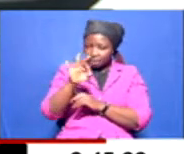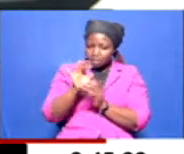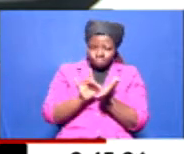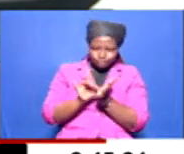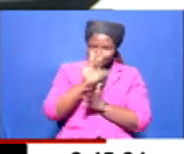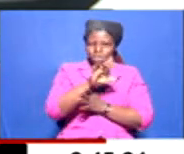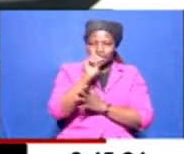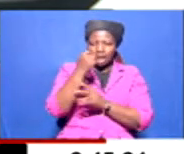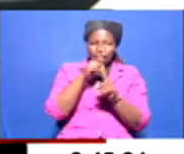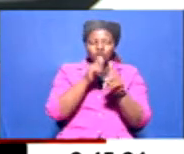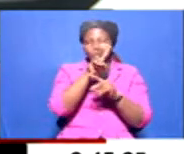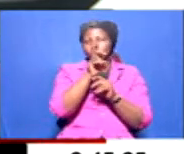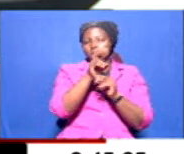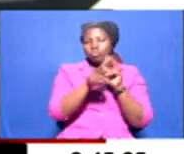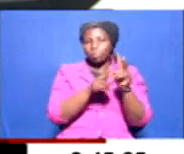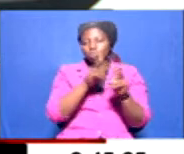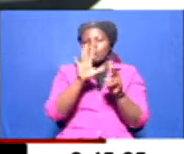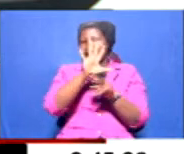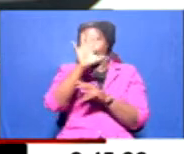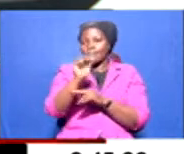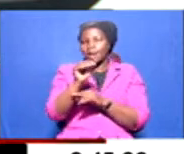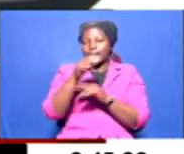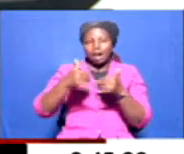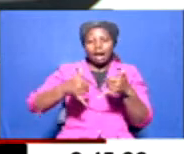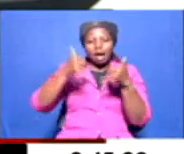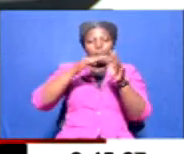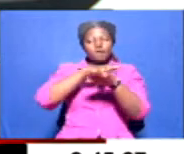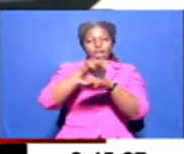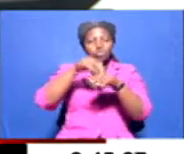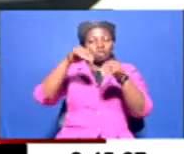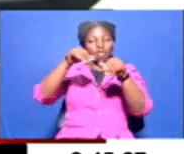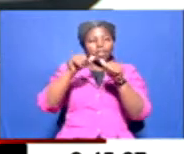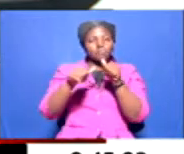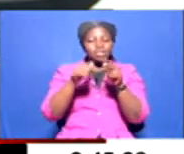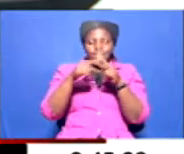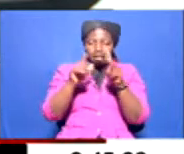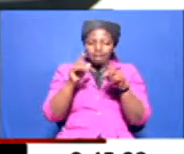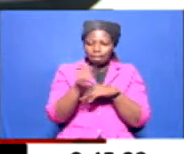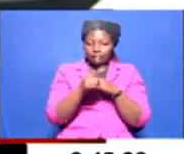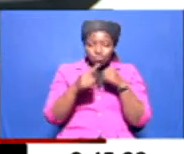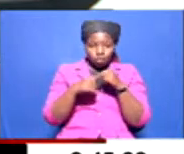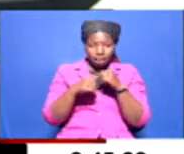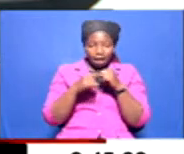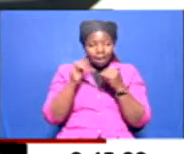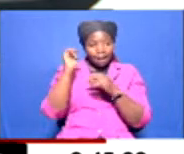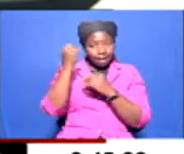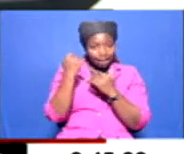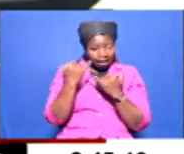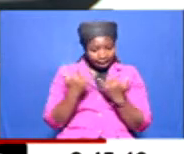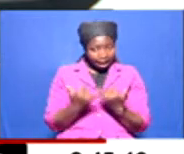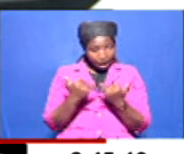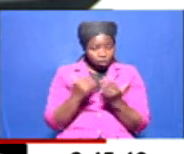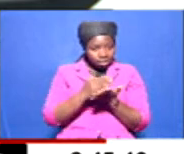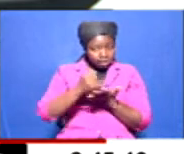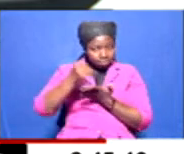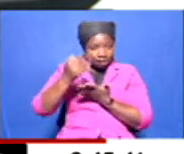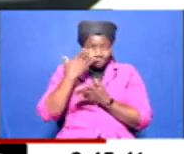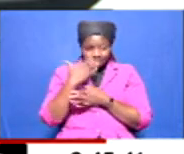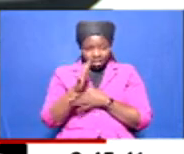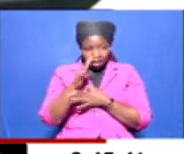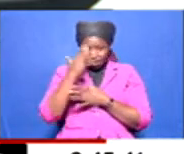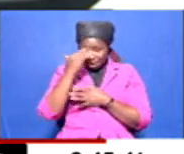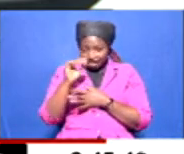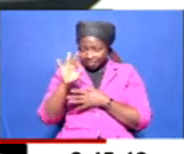the 2023 Africa Cup of Nations qualifiers that commence in June. Kenya is currently under indefinite suspension imposed by FIFA